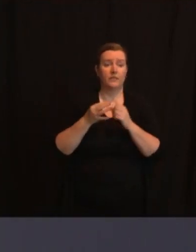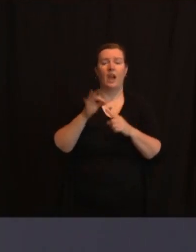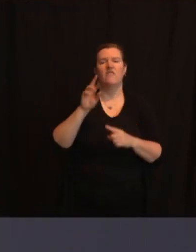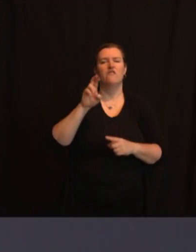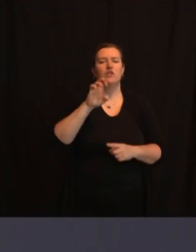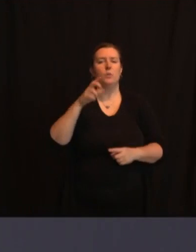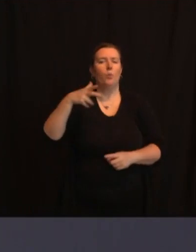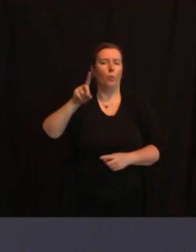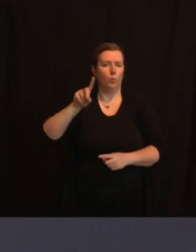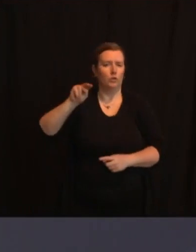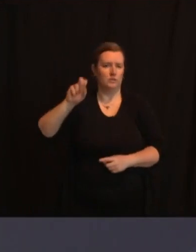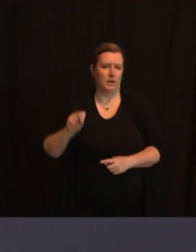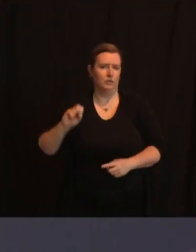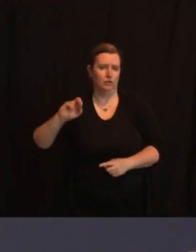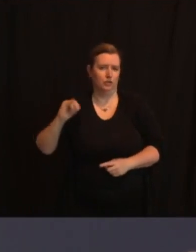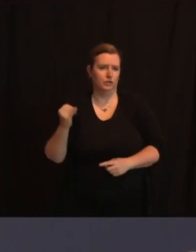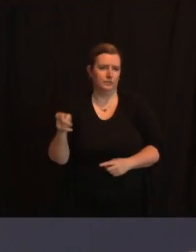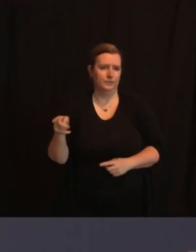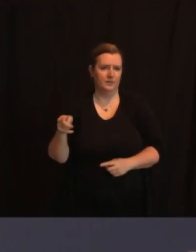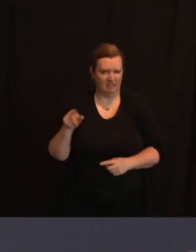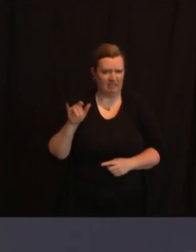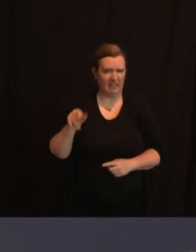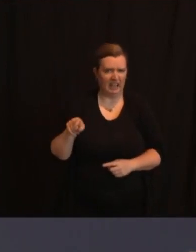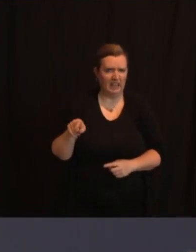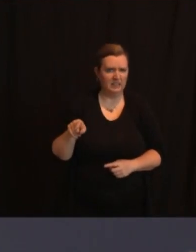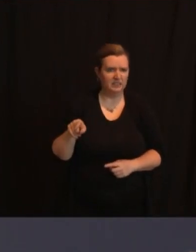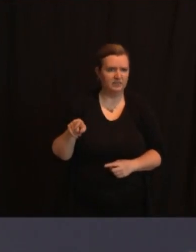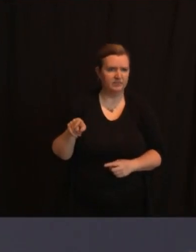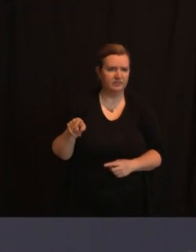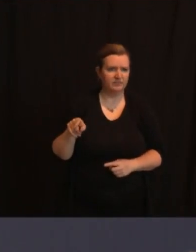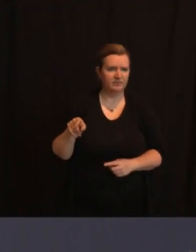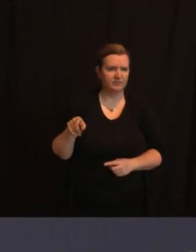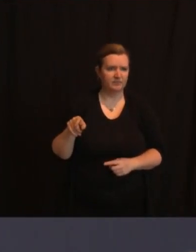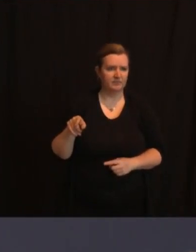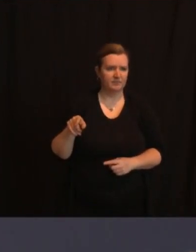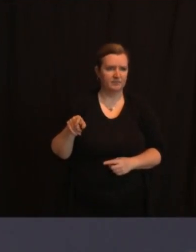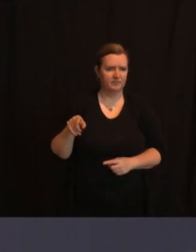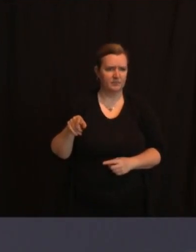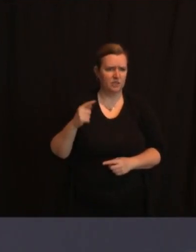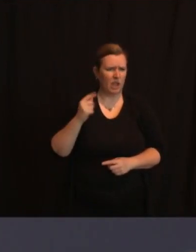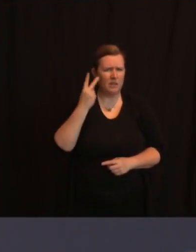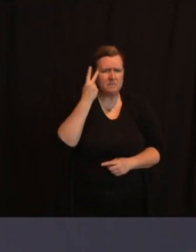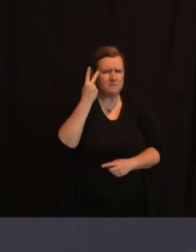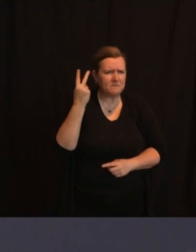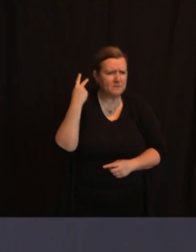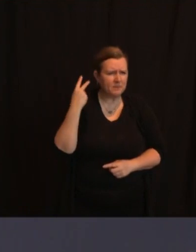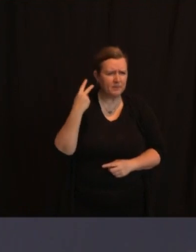of the connection with patient one, I guess, I'm not sure what the medical term was, right?